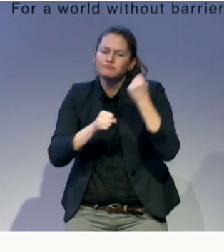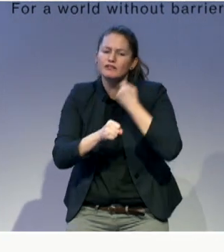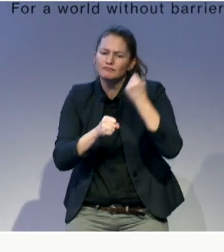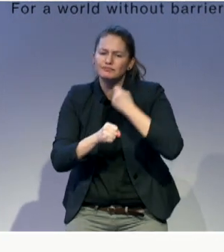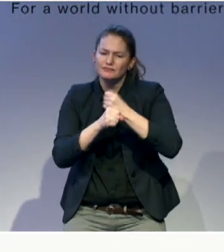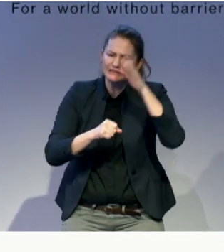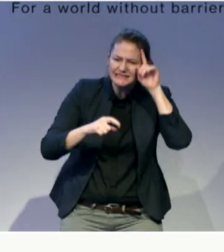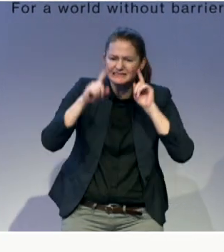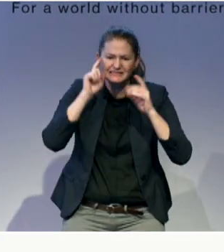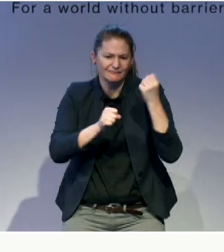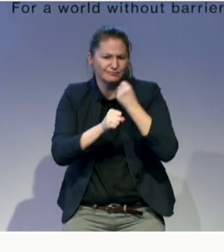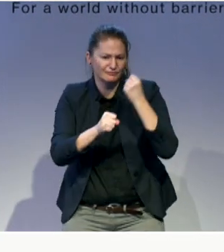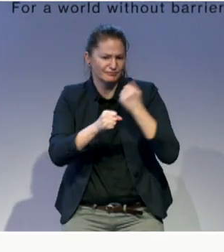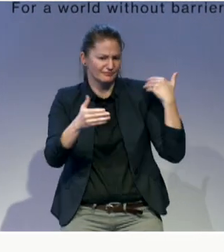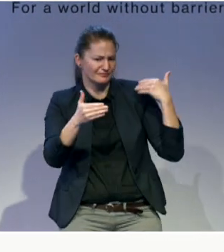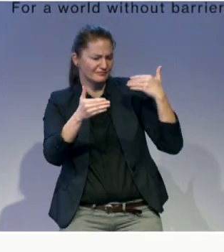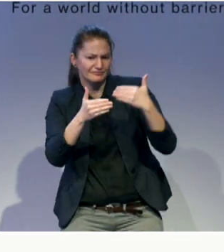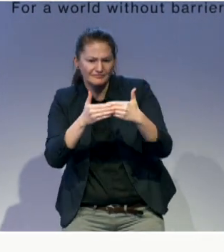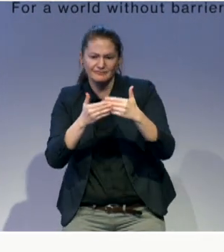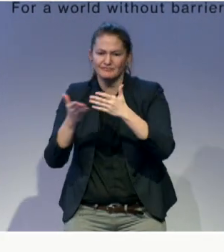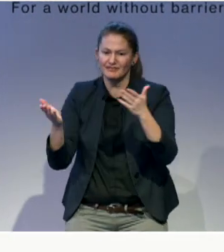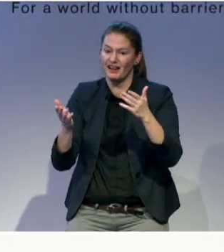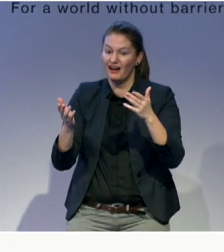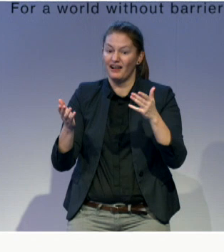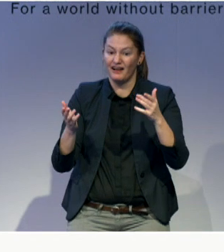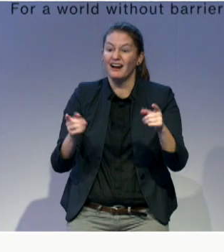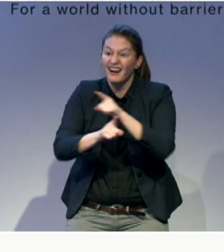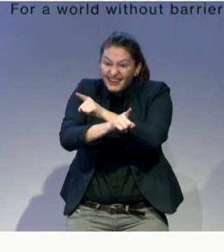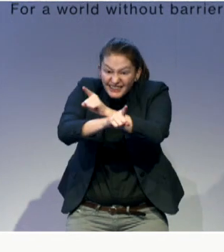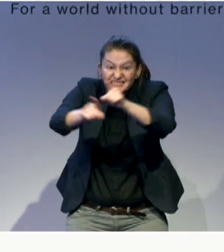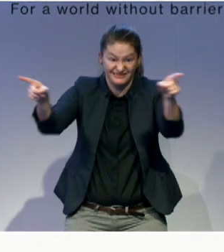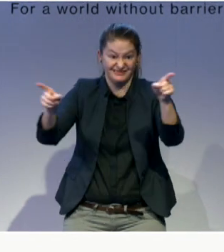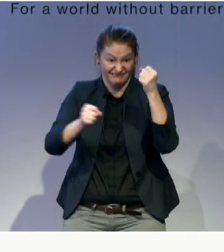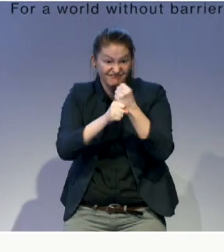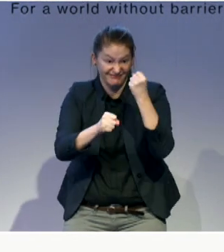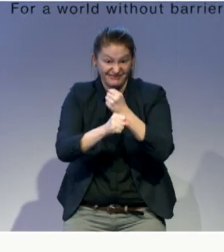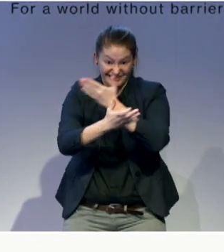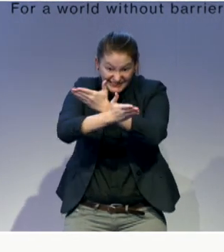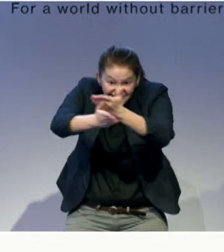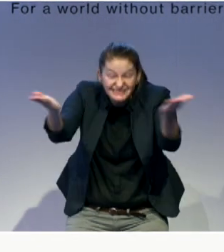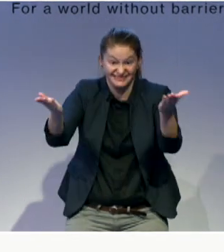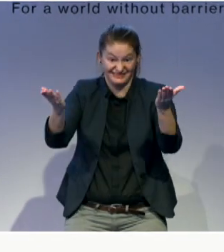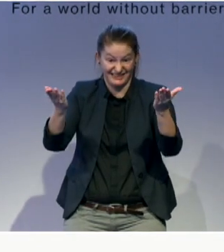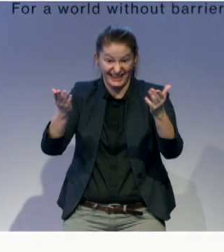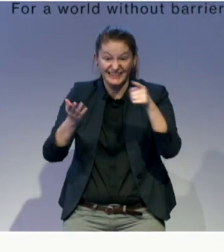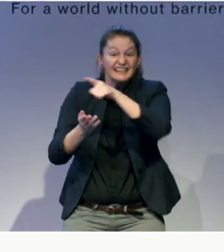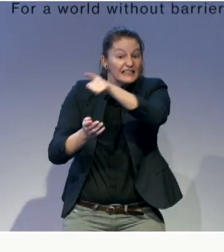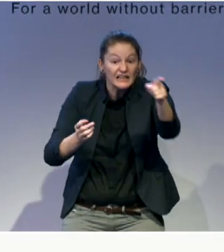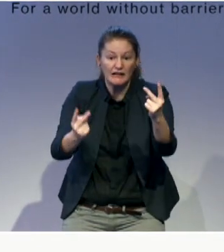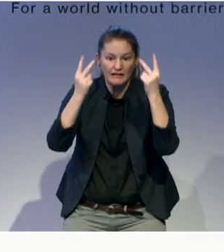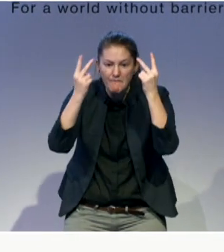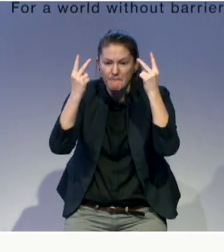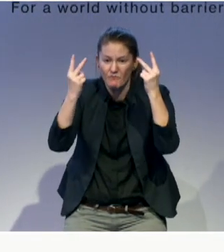you. You who are really the beating heart of who we all are and what we